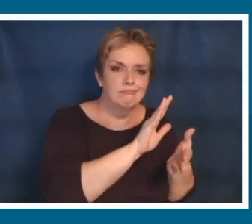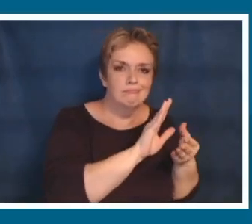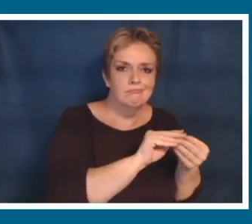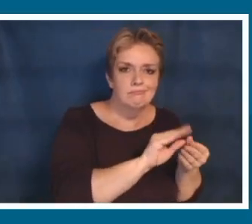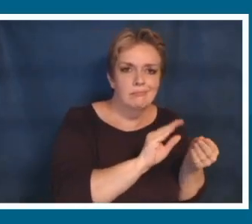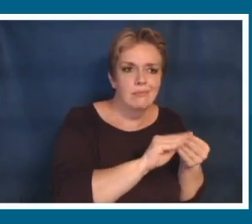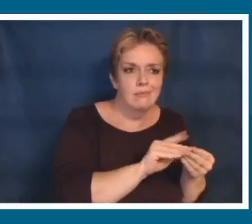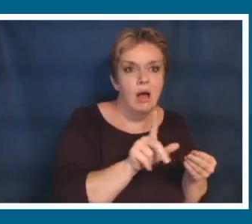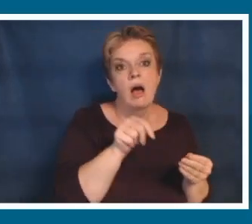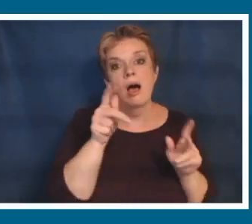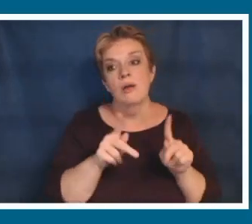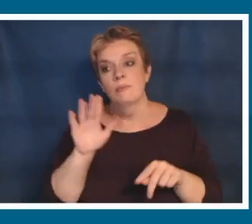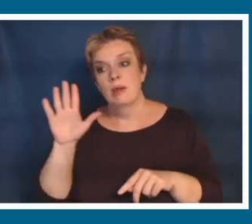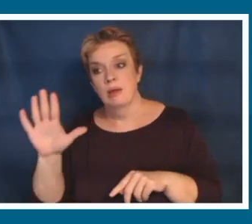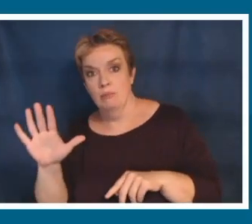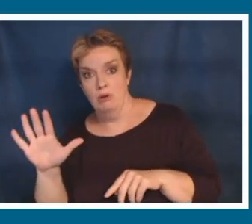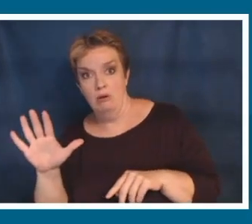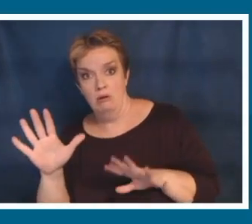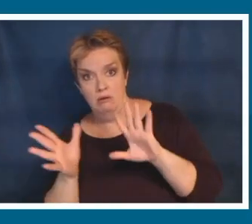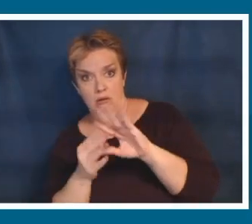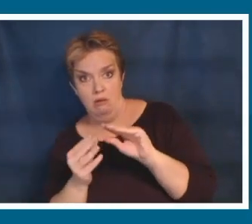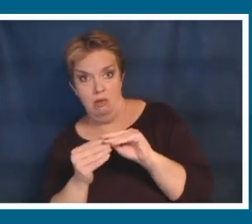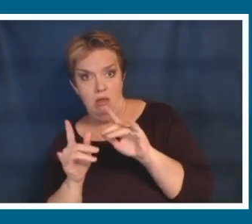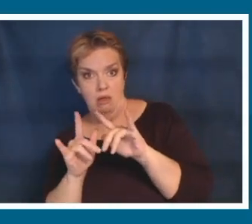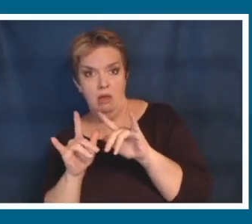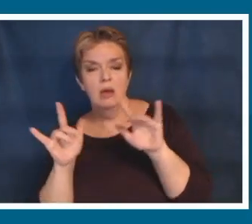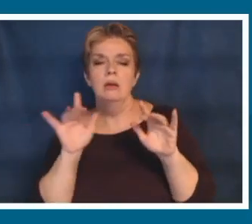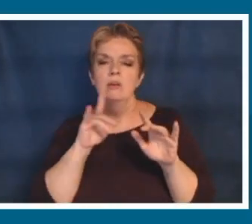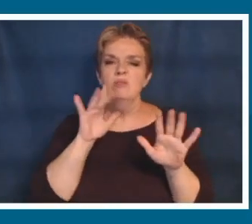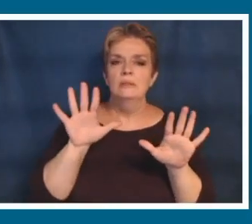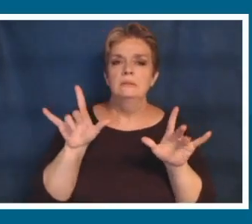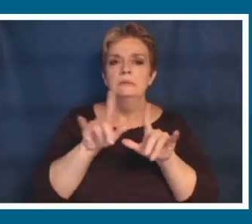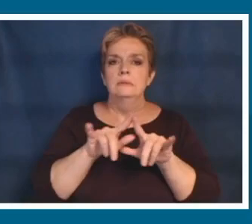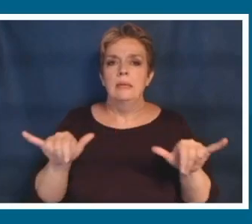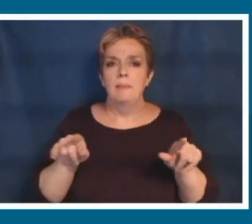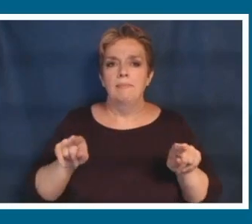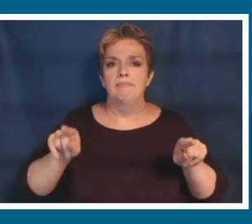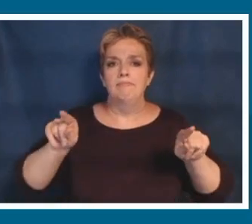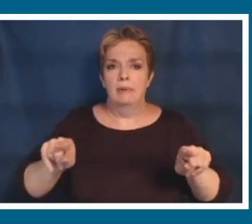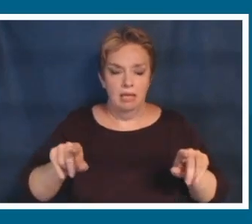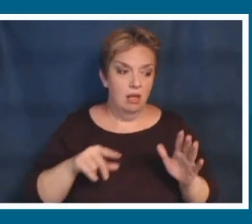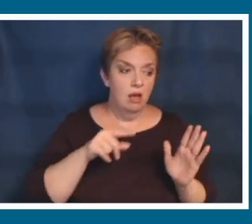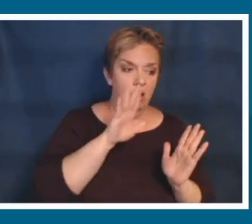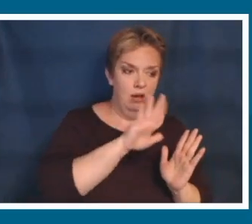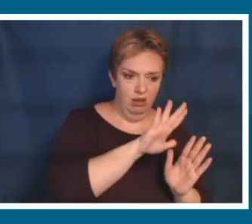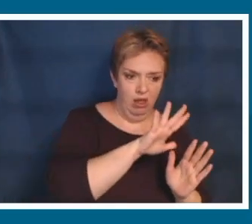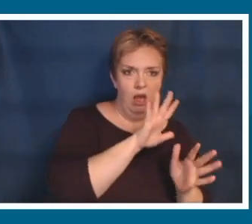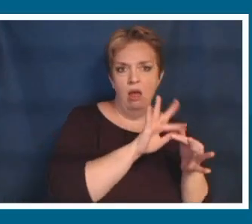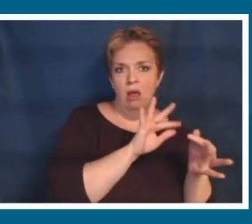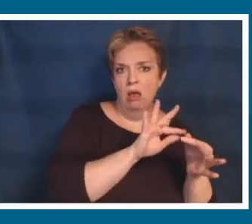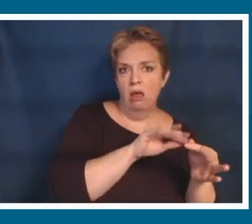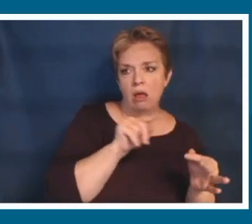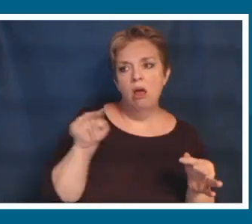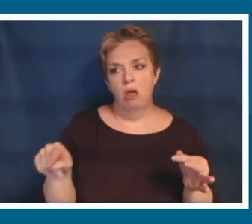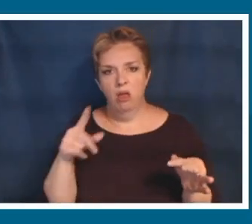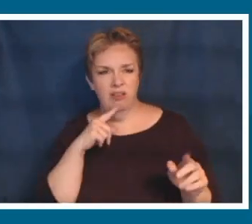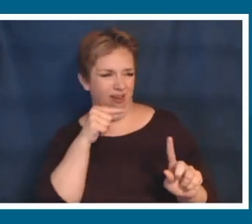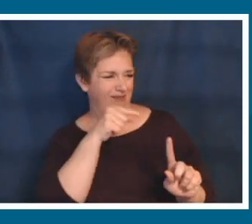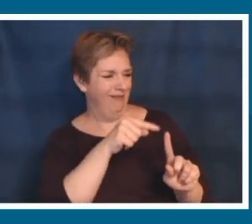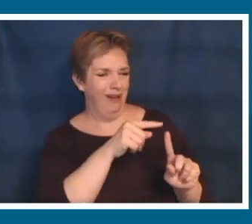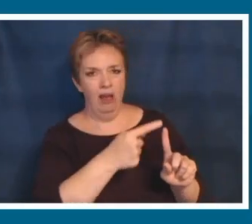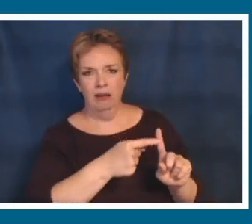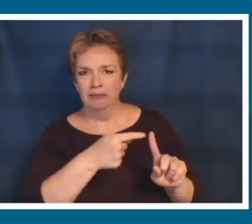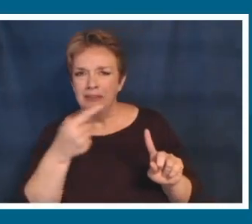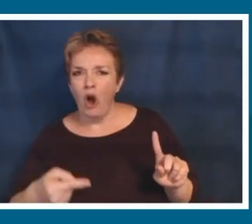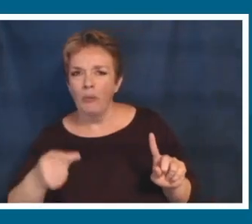saying, whether it's in photographs or documentation or letters, and trying to get a range of those so that